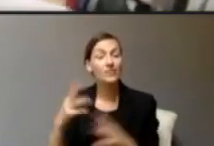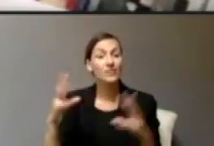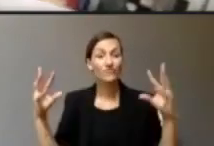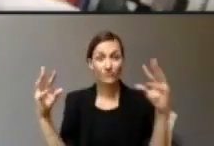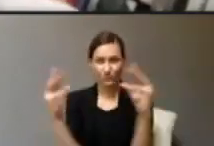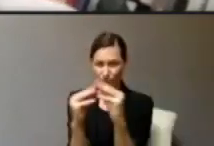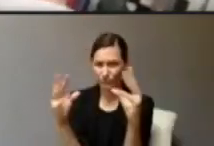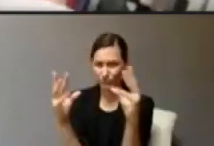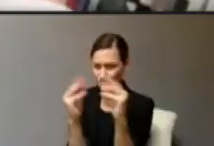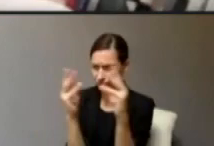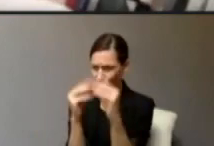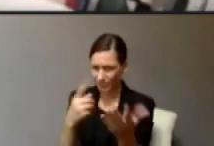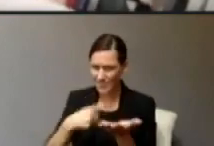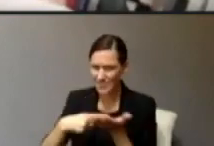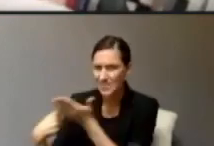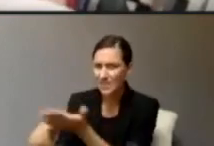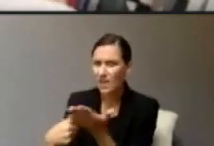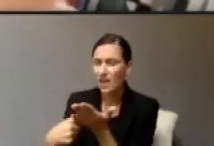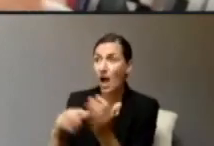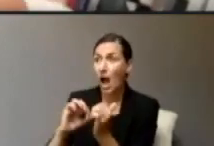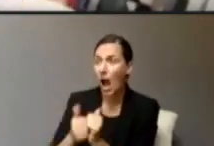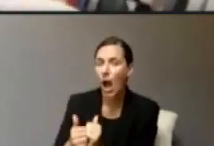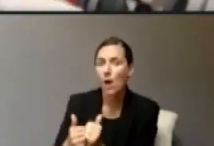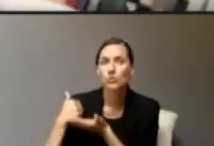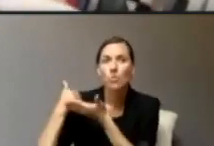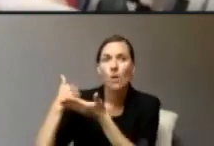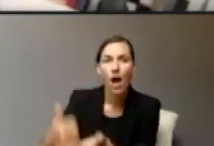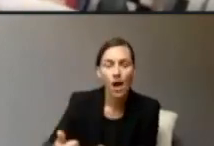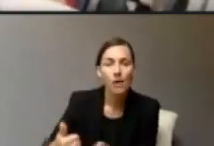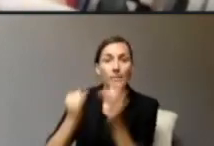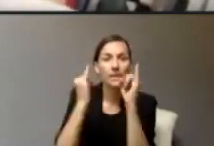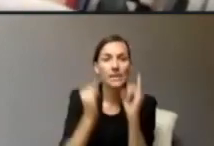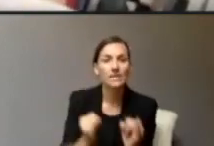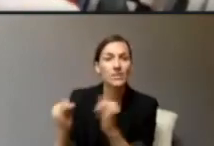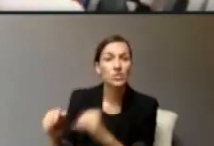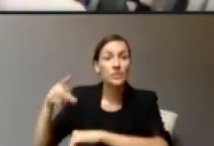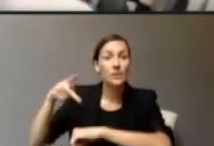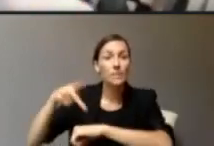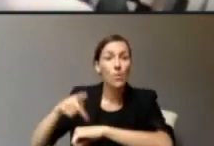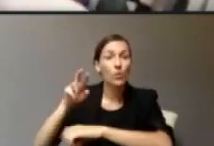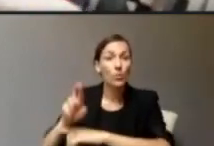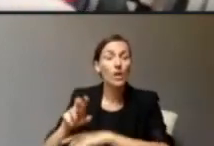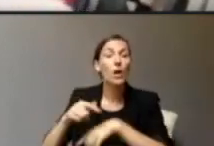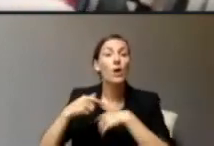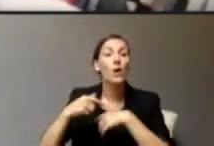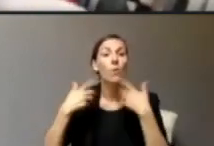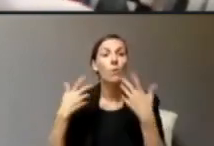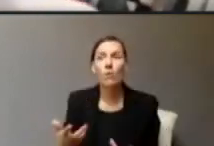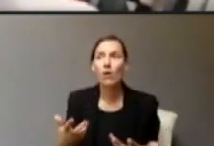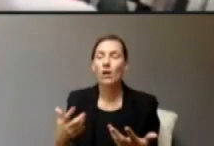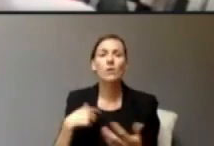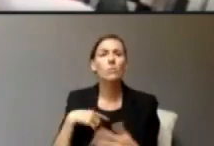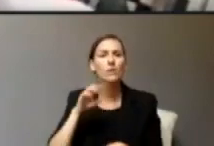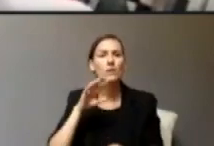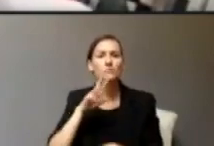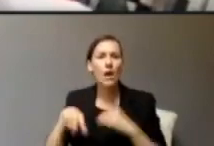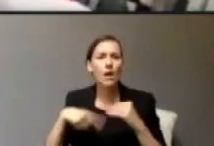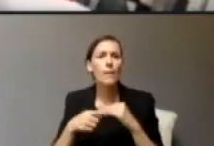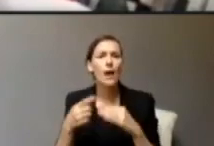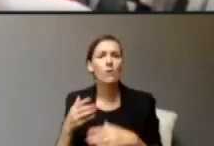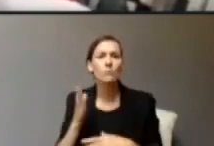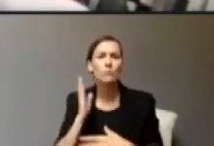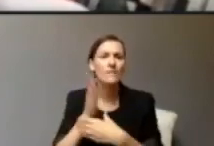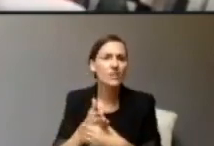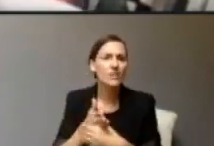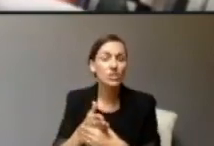how to help individuals in Puerto Rico after that hurricane. And, you know, you can talk about interventions in terms of what